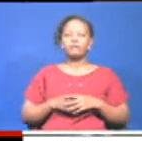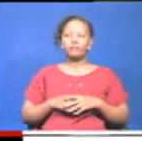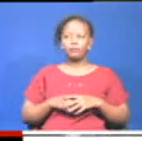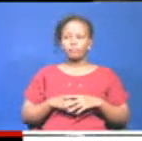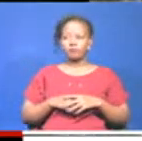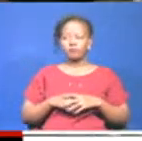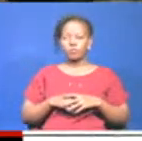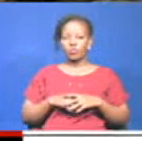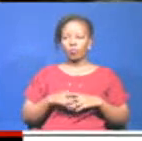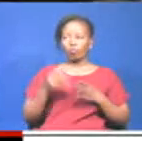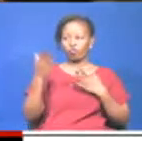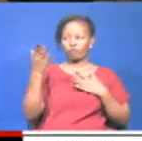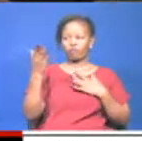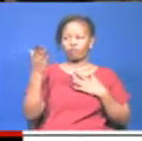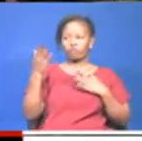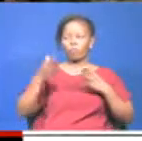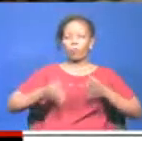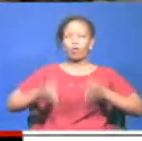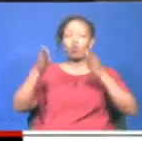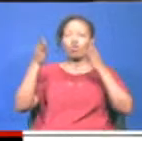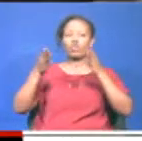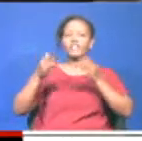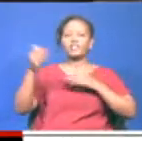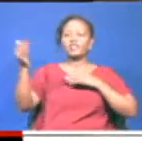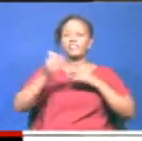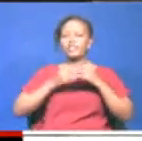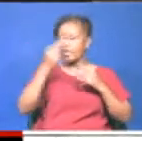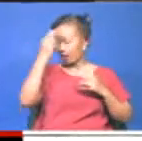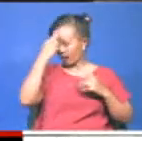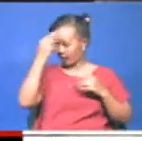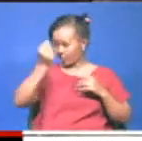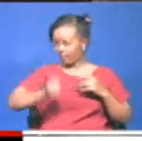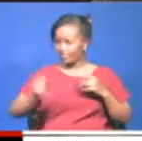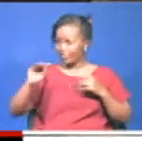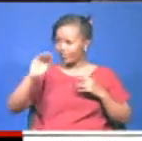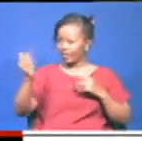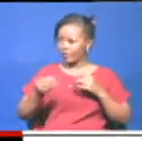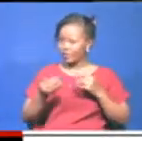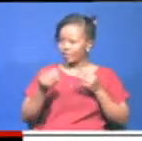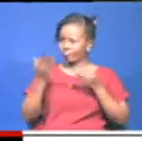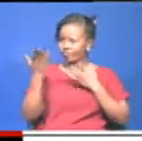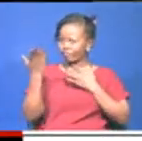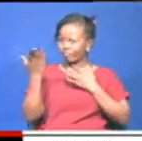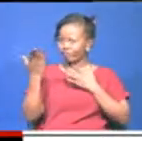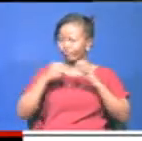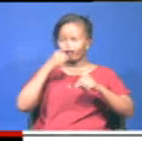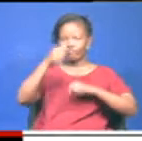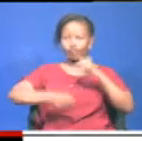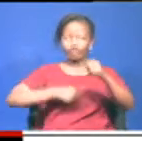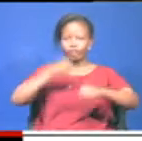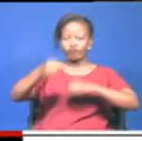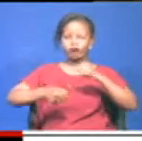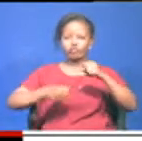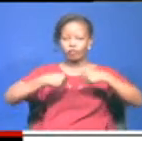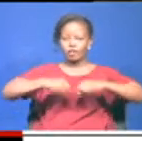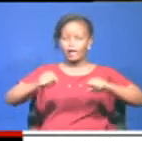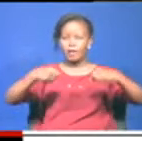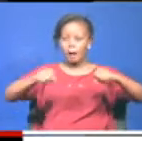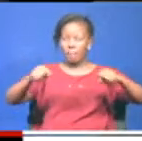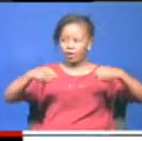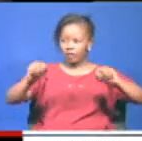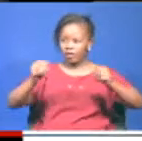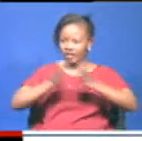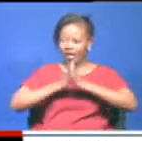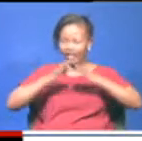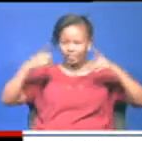Namanga Highway near Kajiado Town. This is what is left of the motorcycle and trailer involved in an